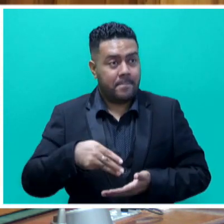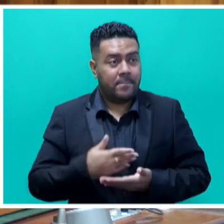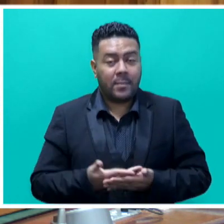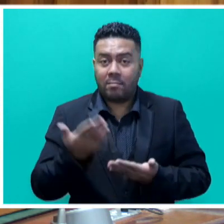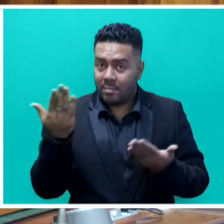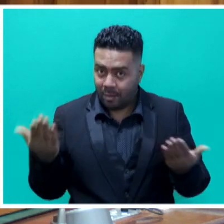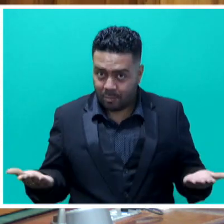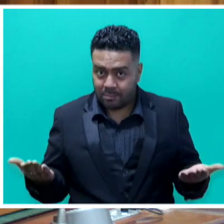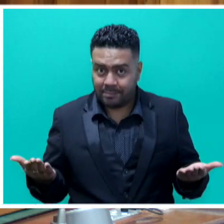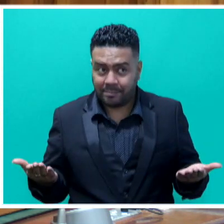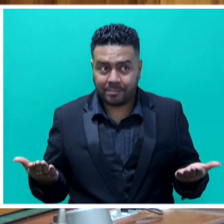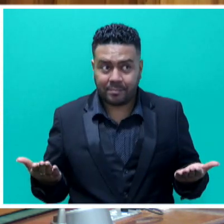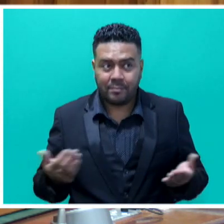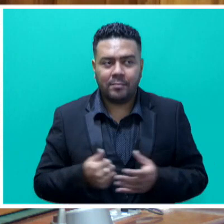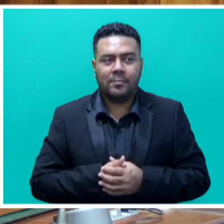that note,